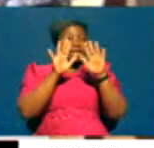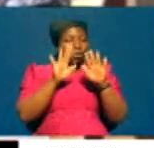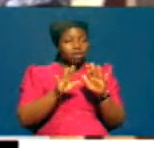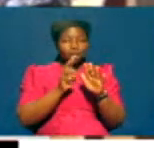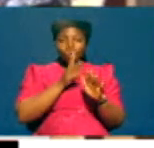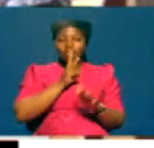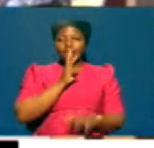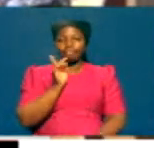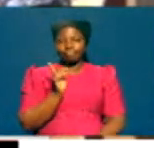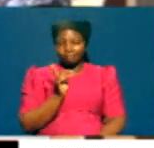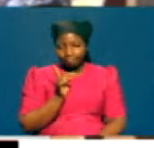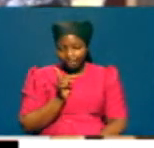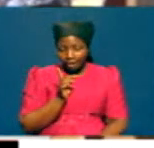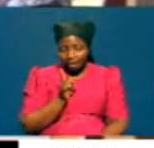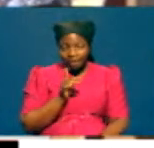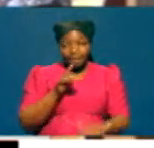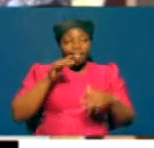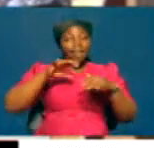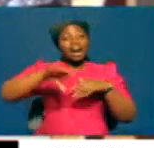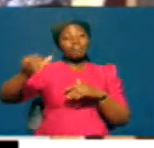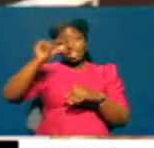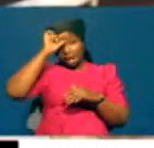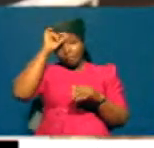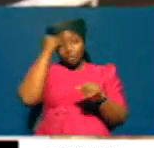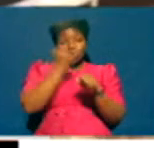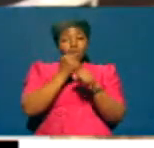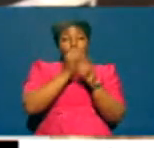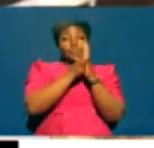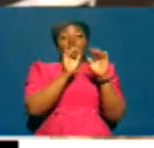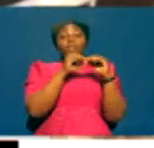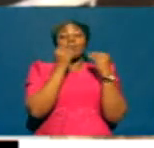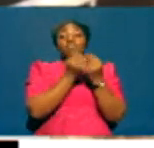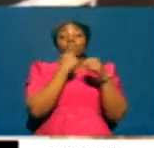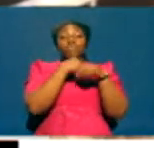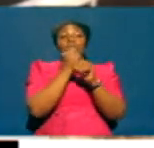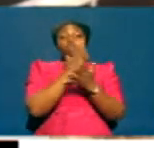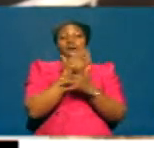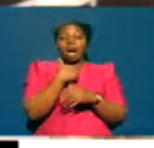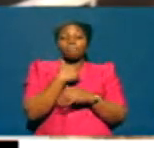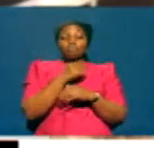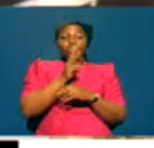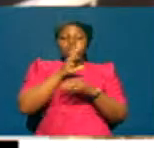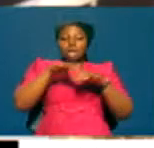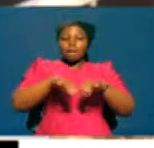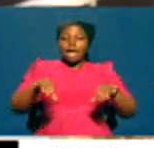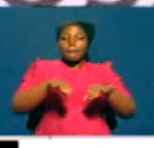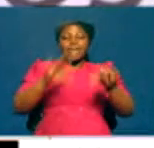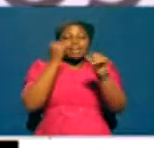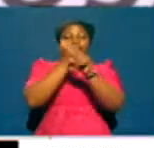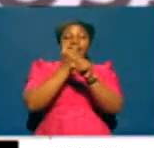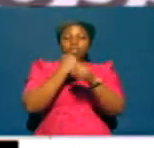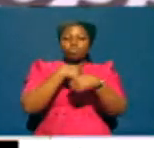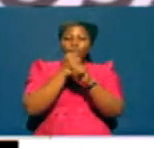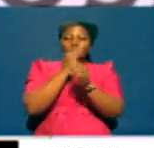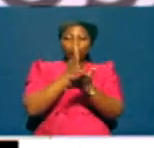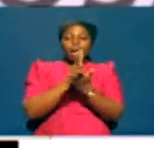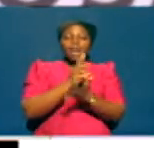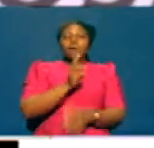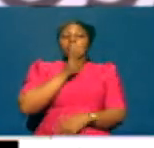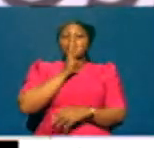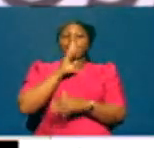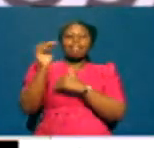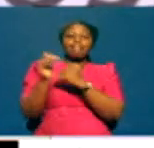She said the devolved unit will work with the organizations to ensure piping is done to bring the water even close to those who are still far from